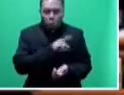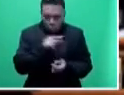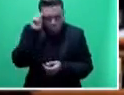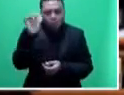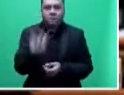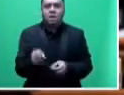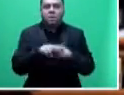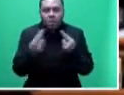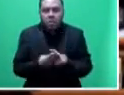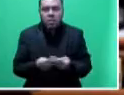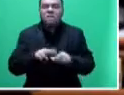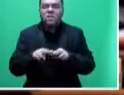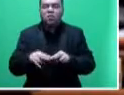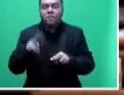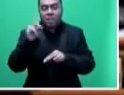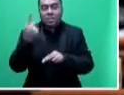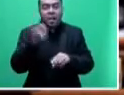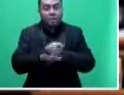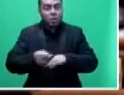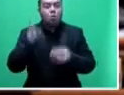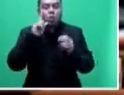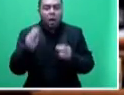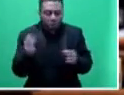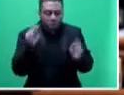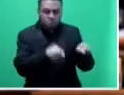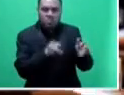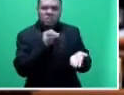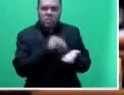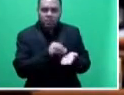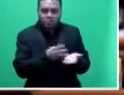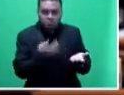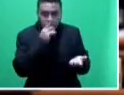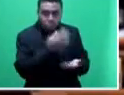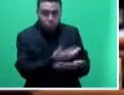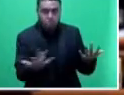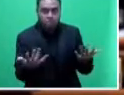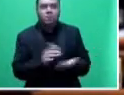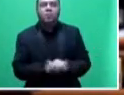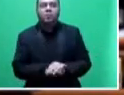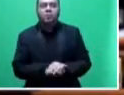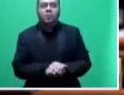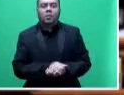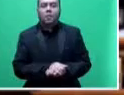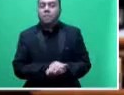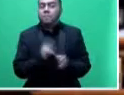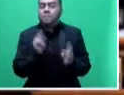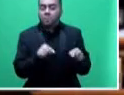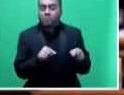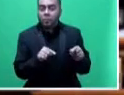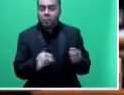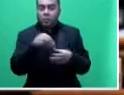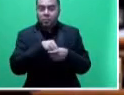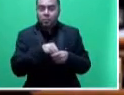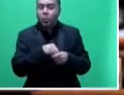too. The Fiji First government looks after our civil servants, who are now paid and treated very well. Many fears caused by the opposition were